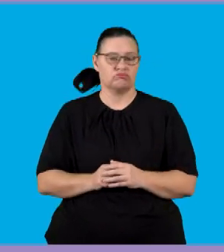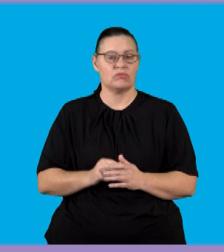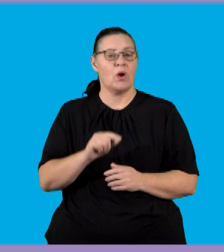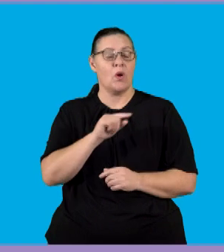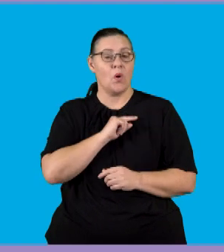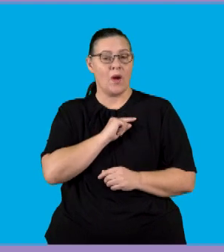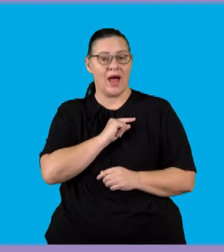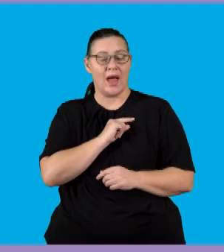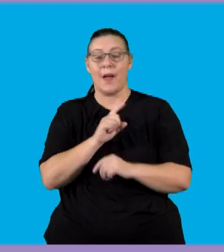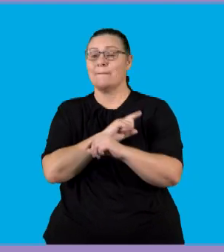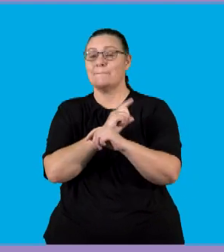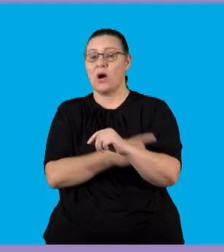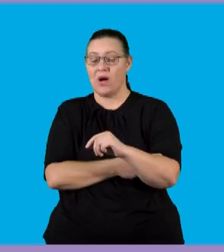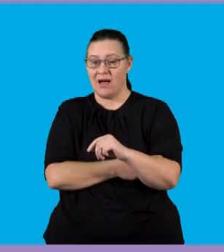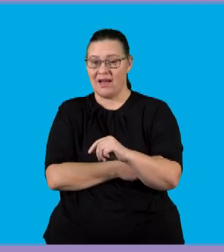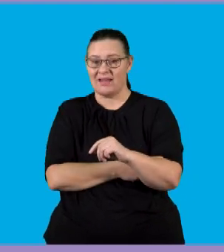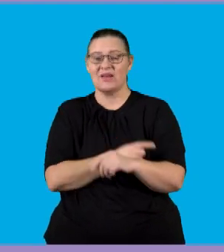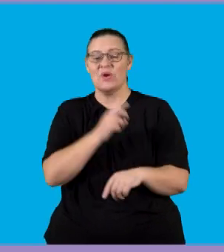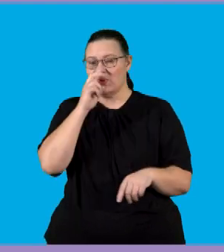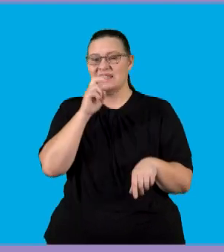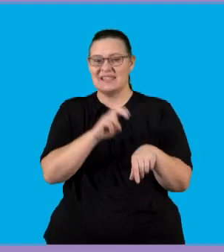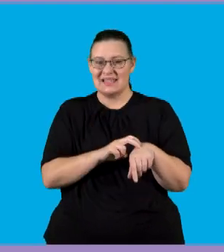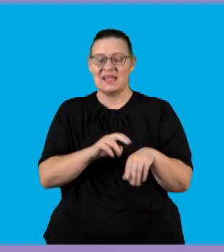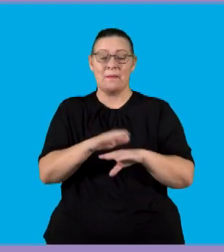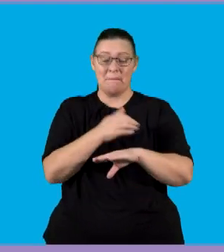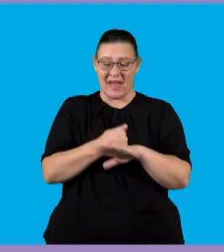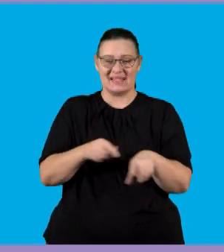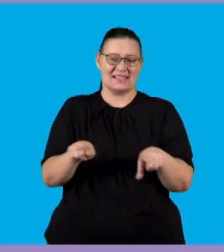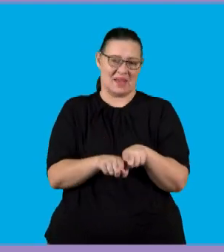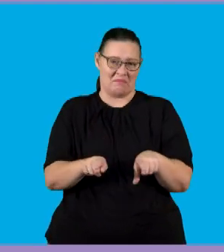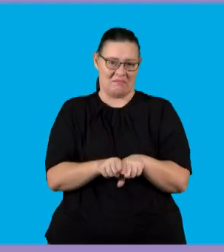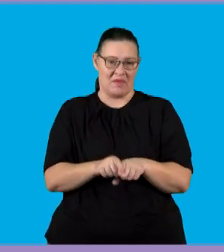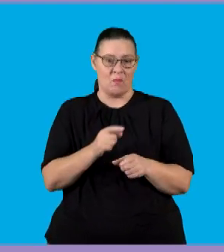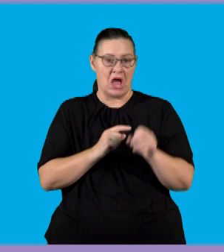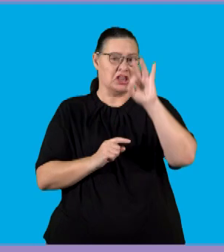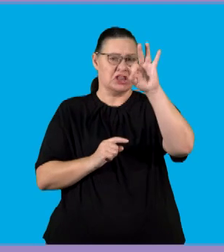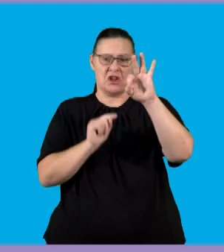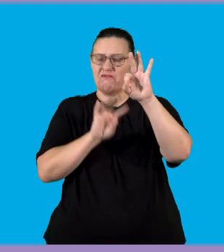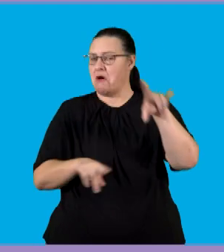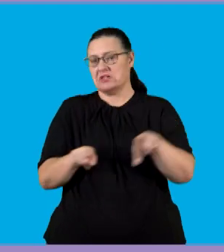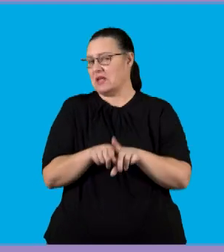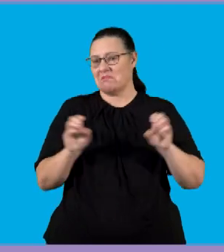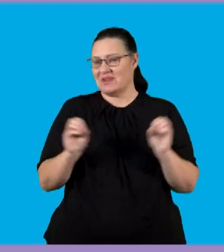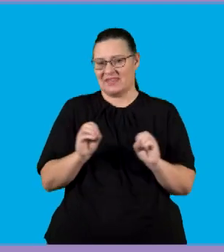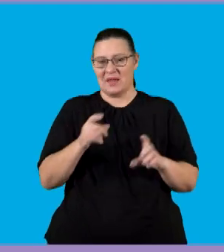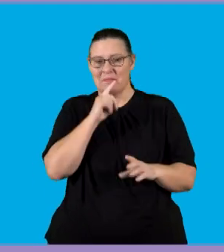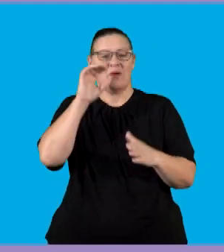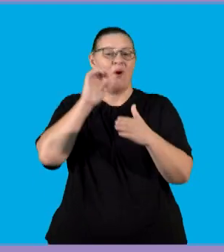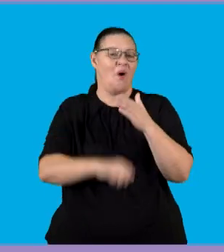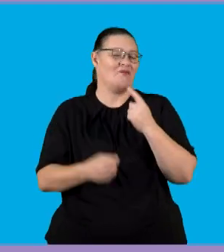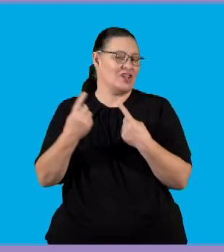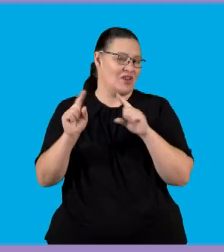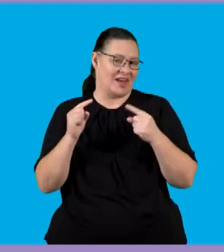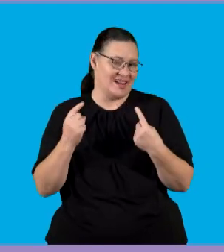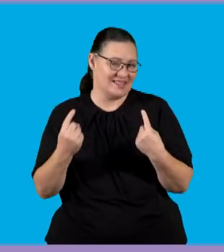not, because those powers need to have the same base in order for us to be able to subtract those